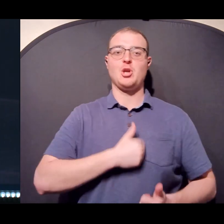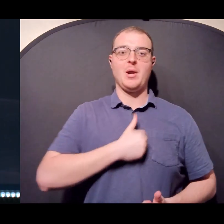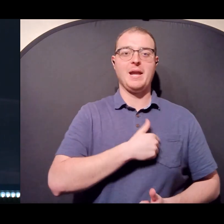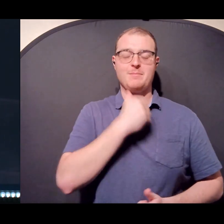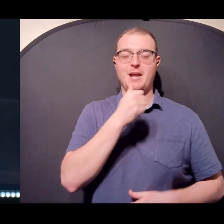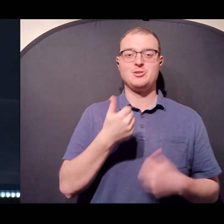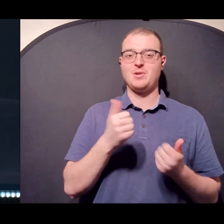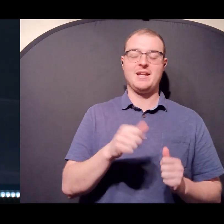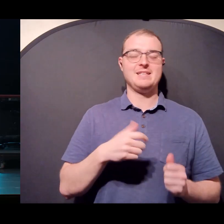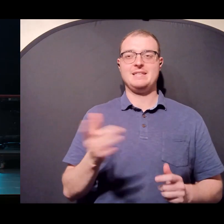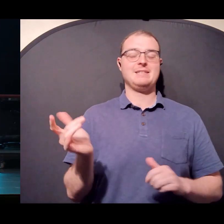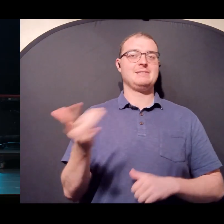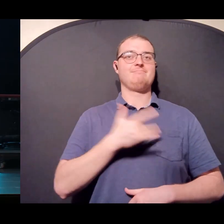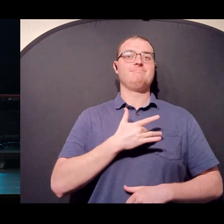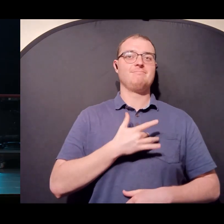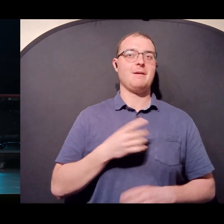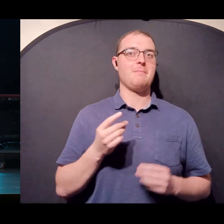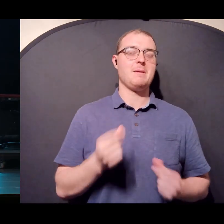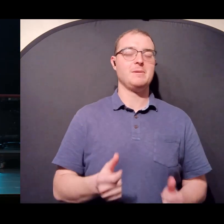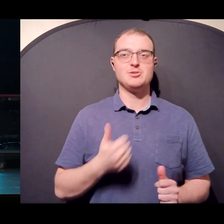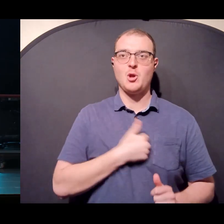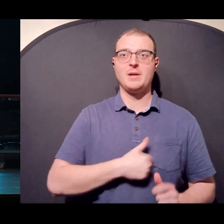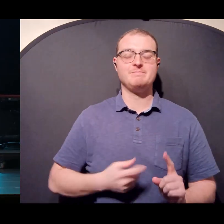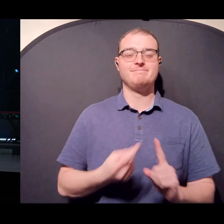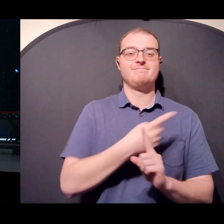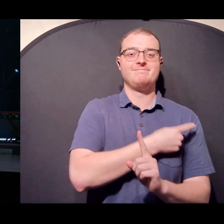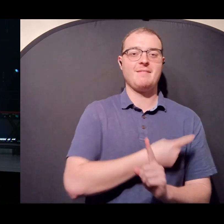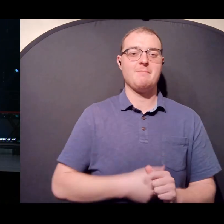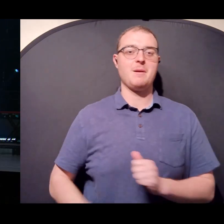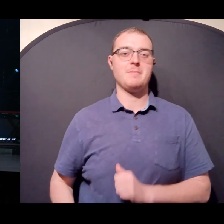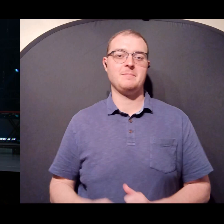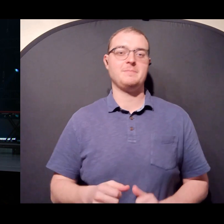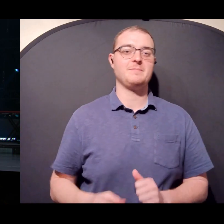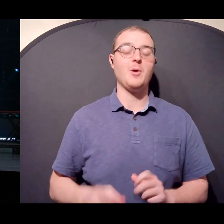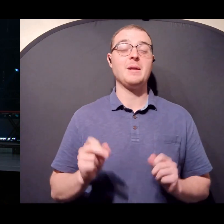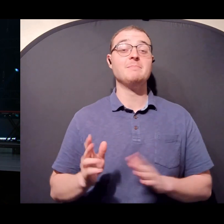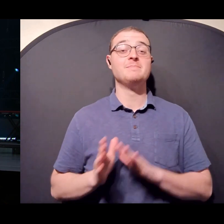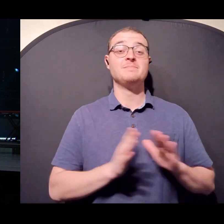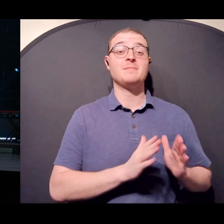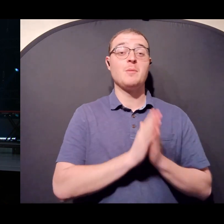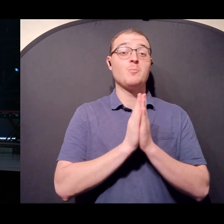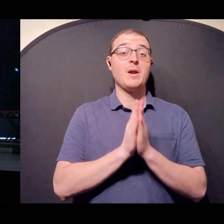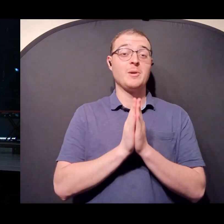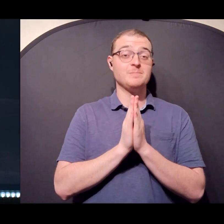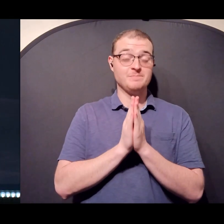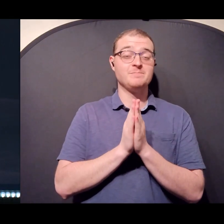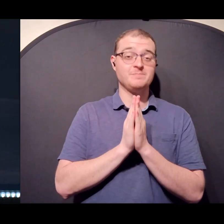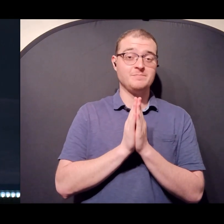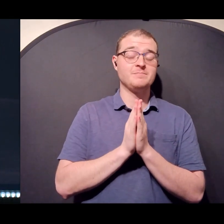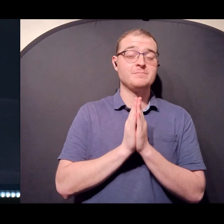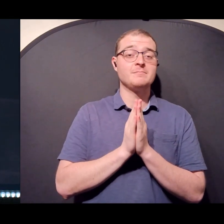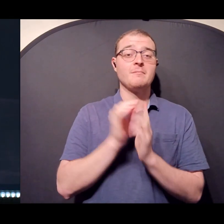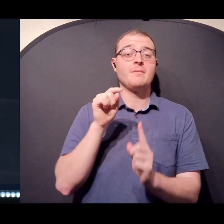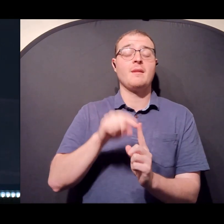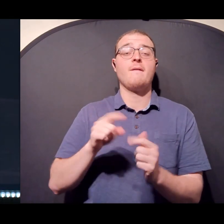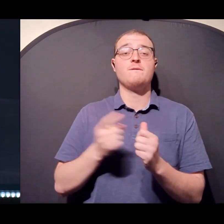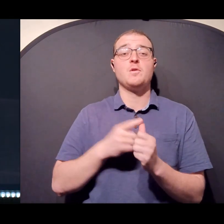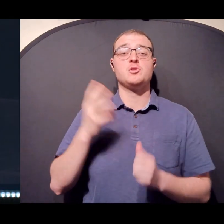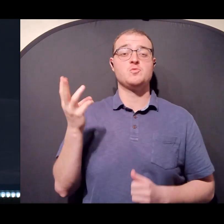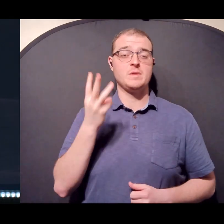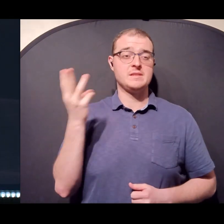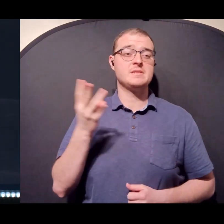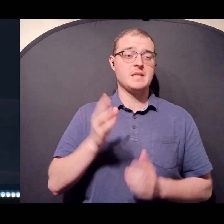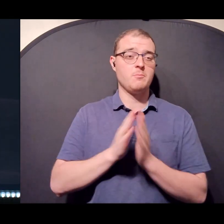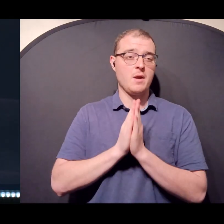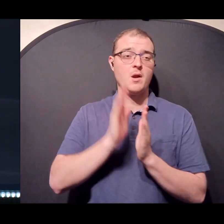through. And anyway, it's not endorsing anything. It just hit me for a quick second. Rabbit trail. Back to prayer. First